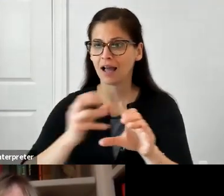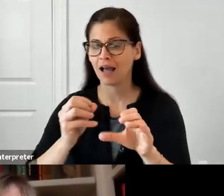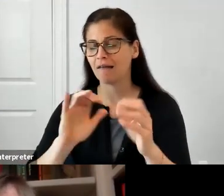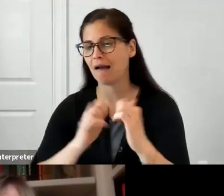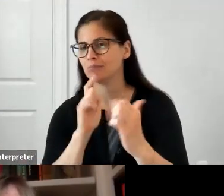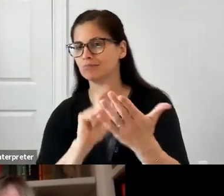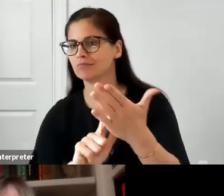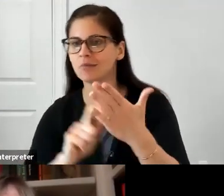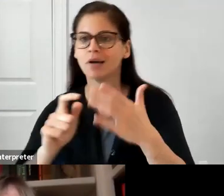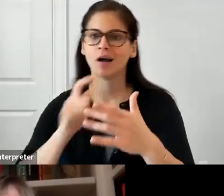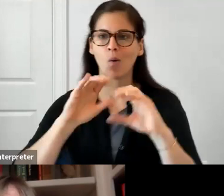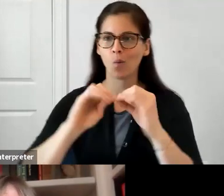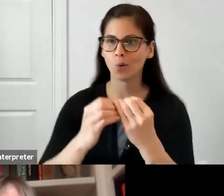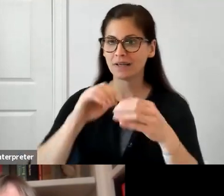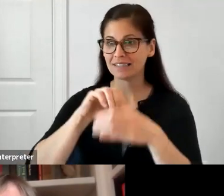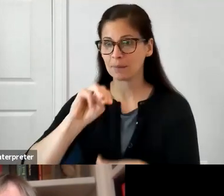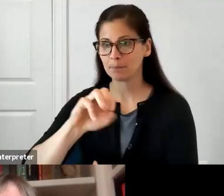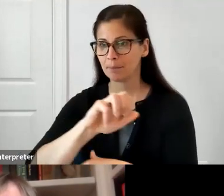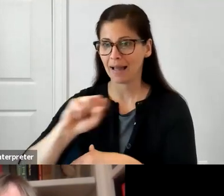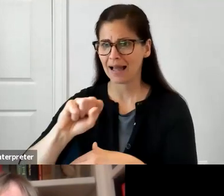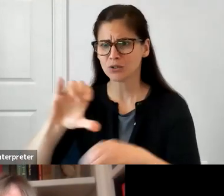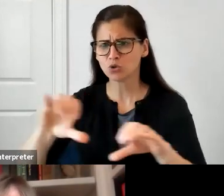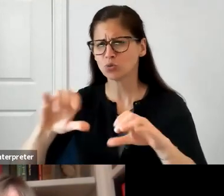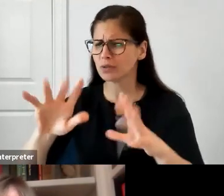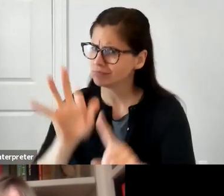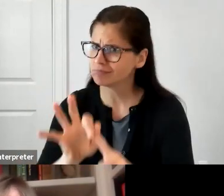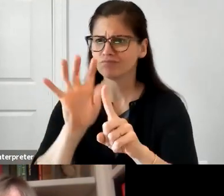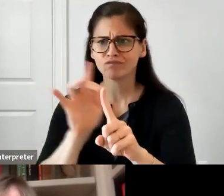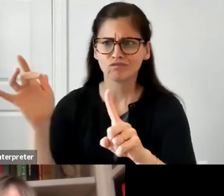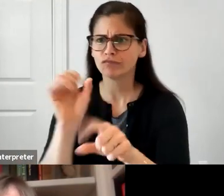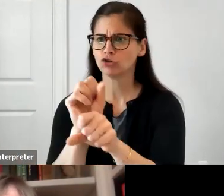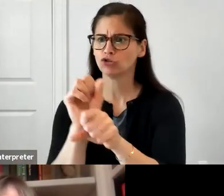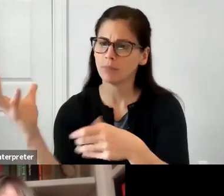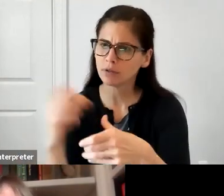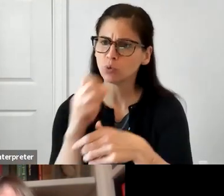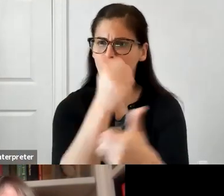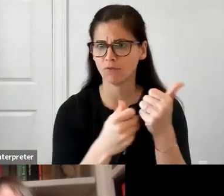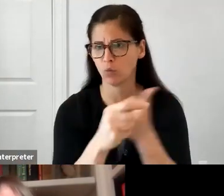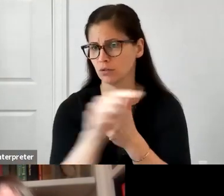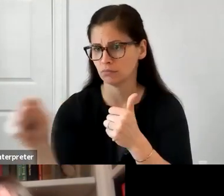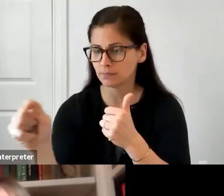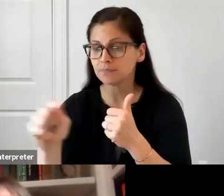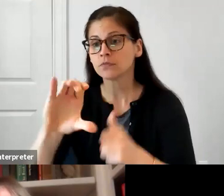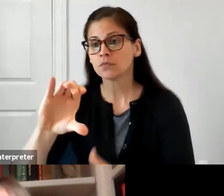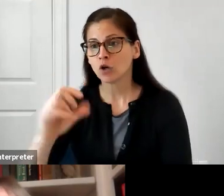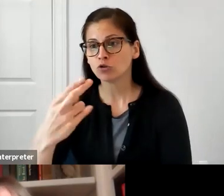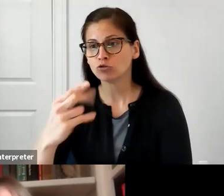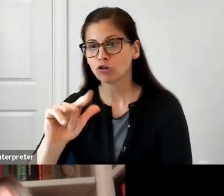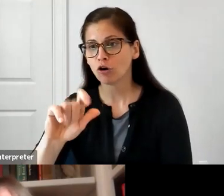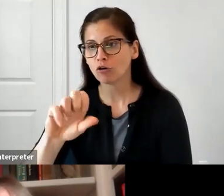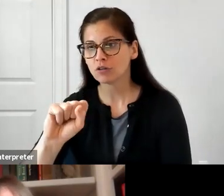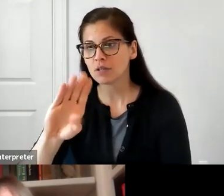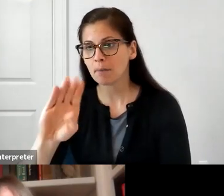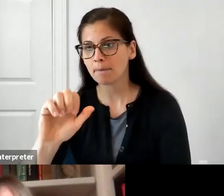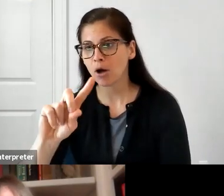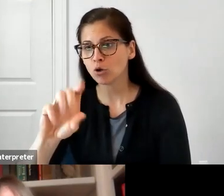acknowledge organizations in Massachusetts that are doing an exemplary job of including everybody. Charles Baldwin, you are here